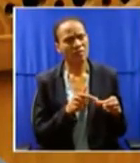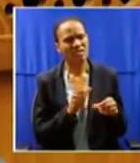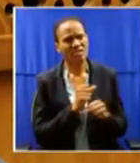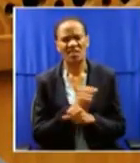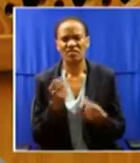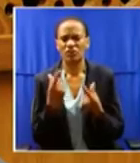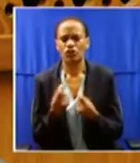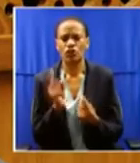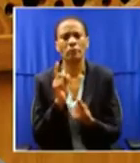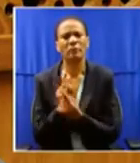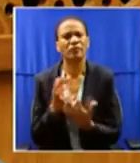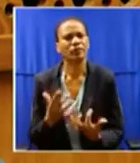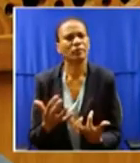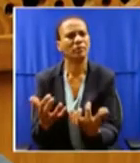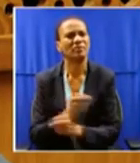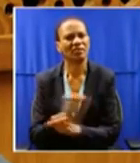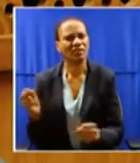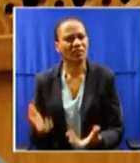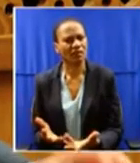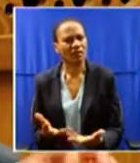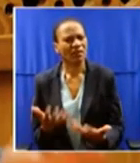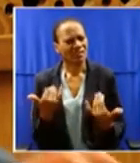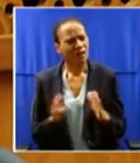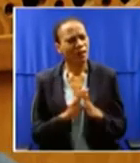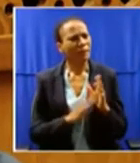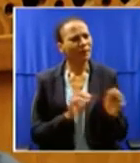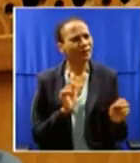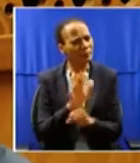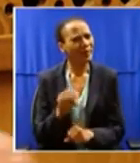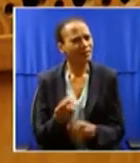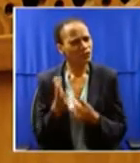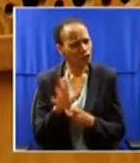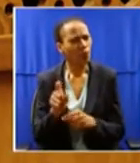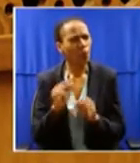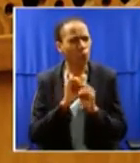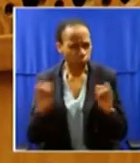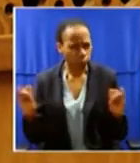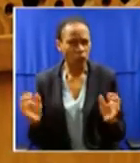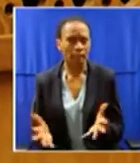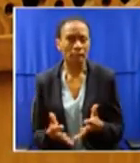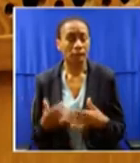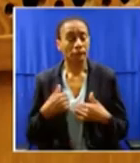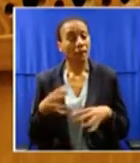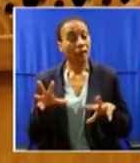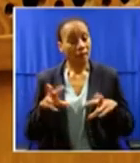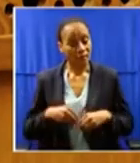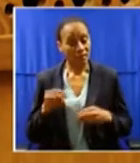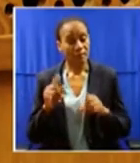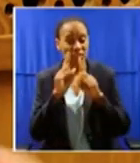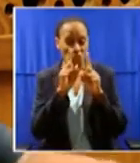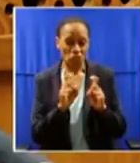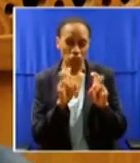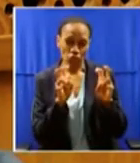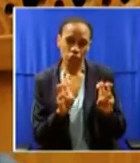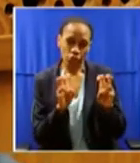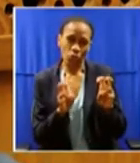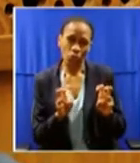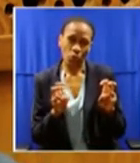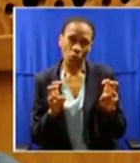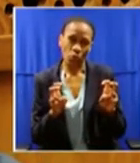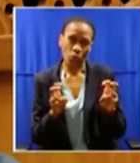given the impact that this bill can have. Now, we do appreciate that the main issue that was raised was concerning